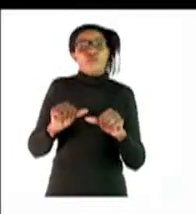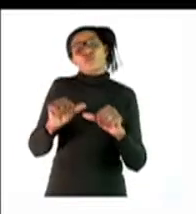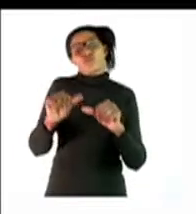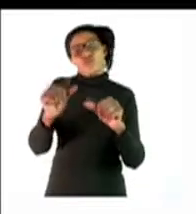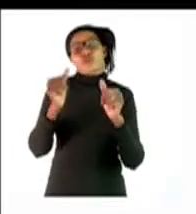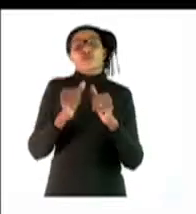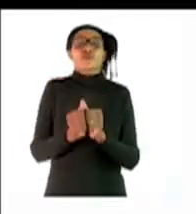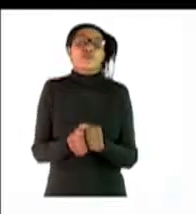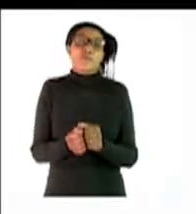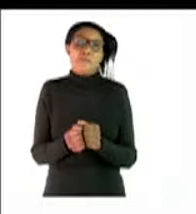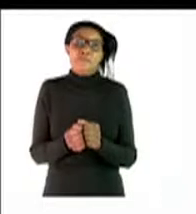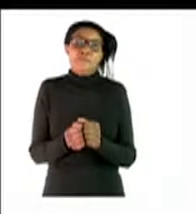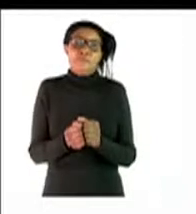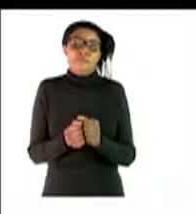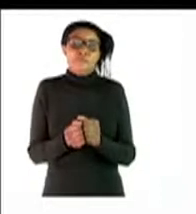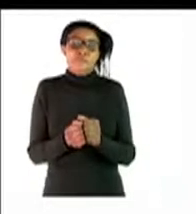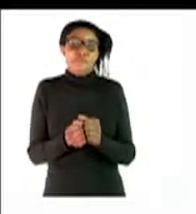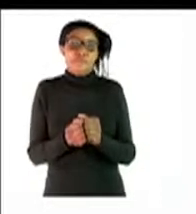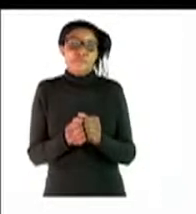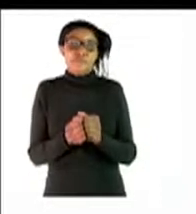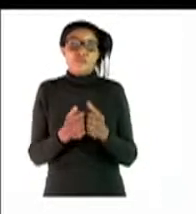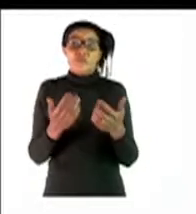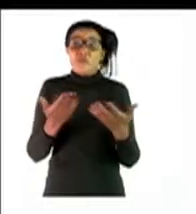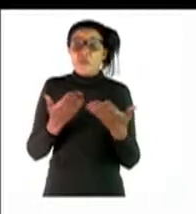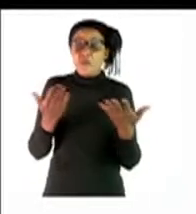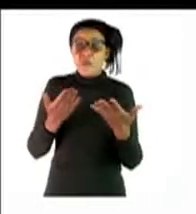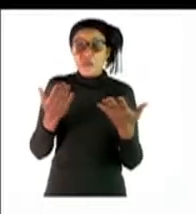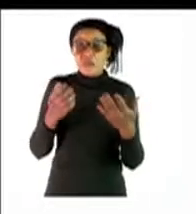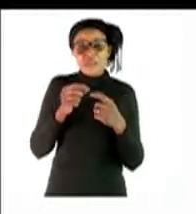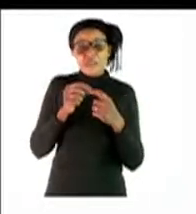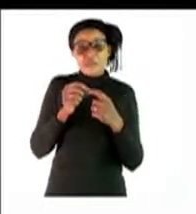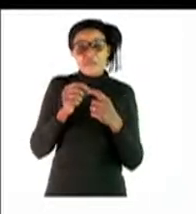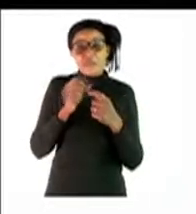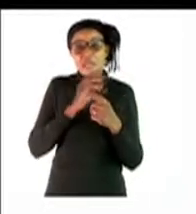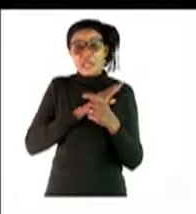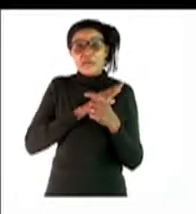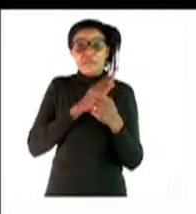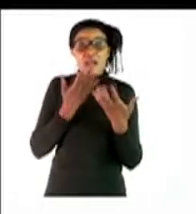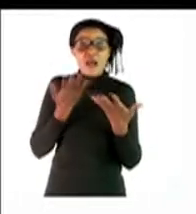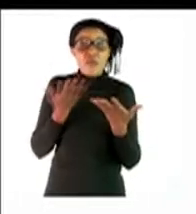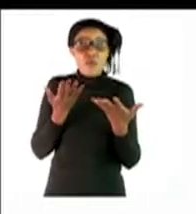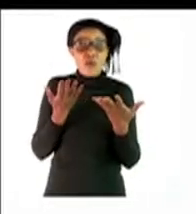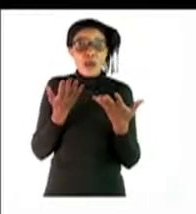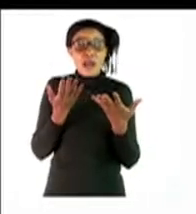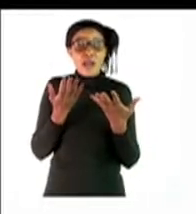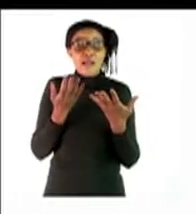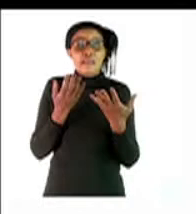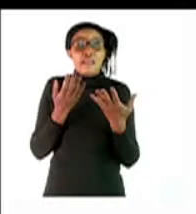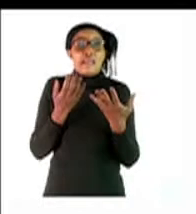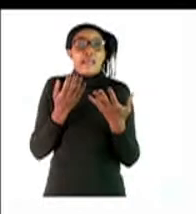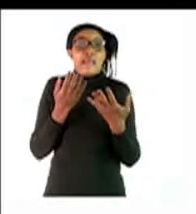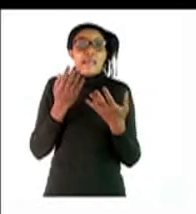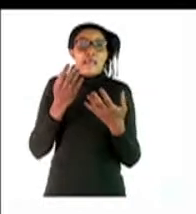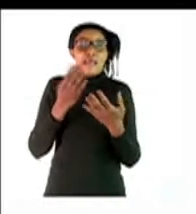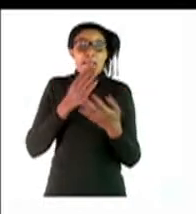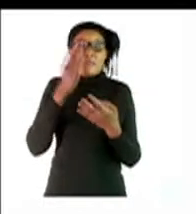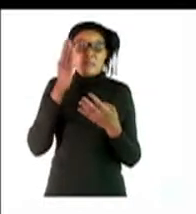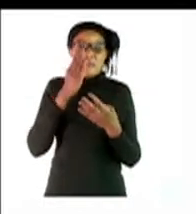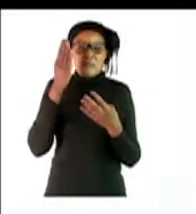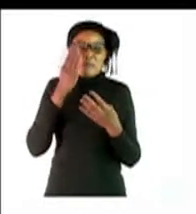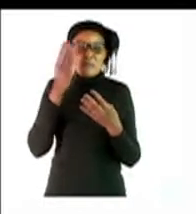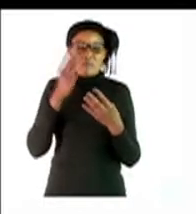well. Where is the pink and brown cupcake situated? And where is the blue